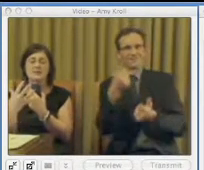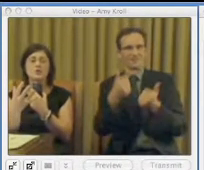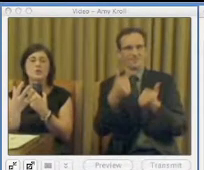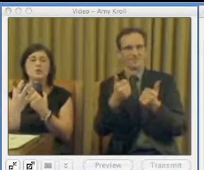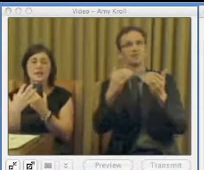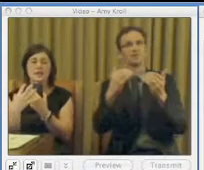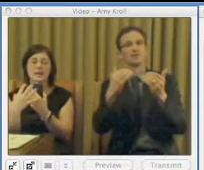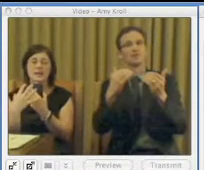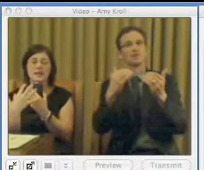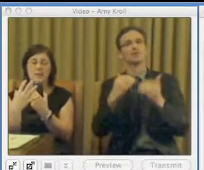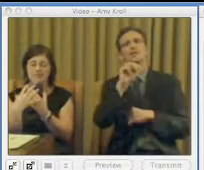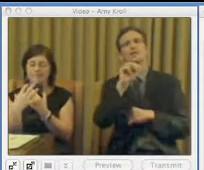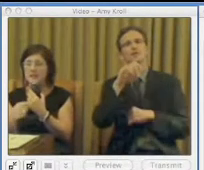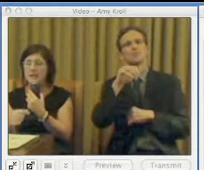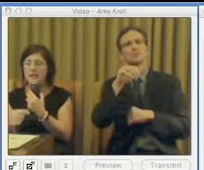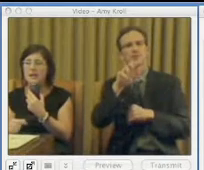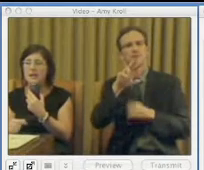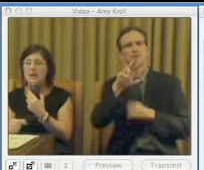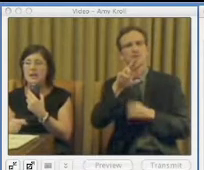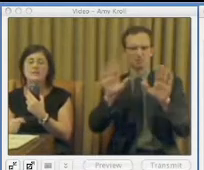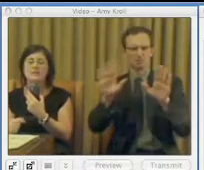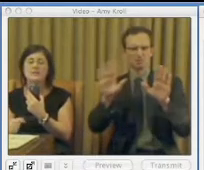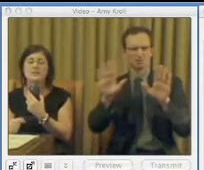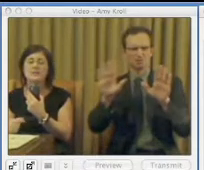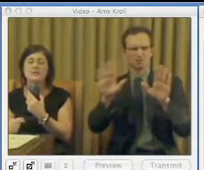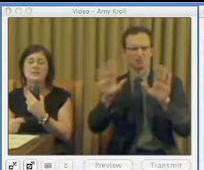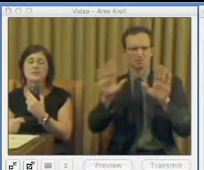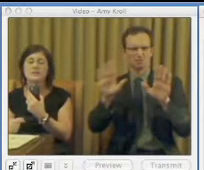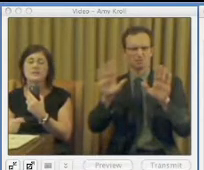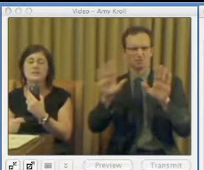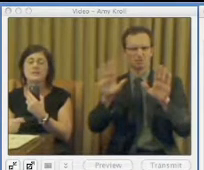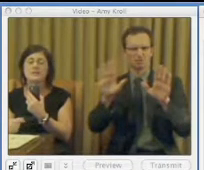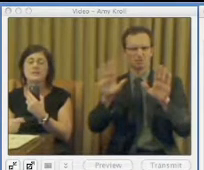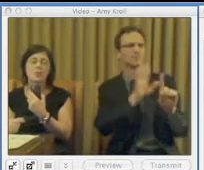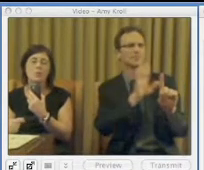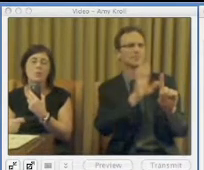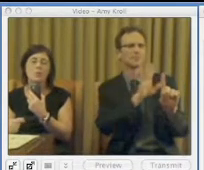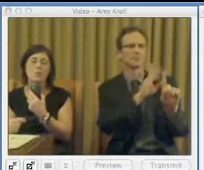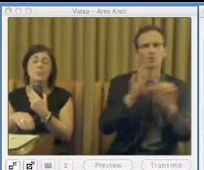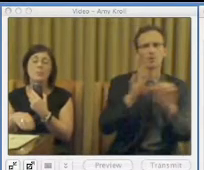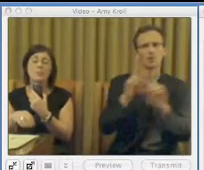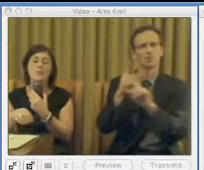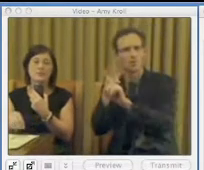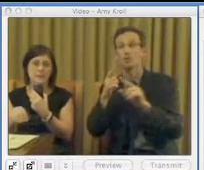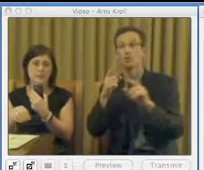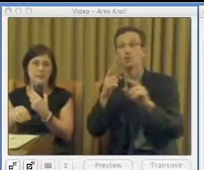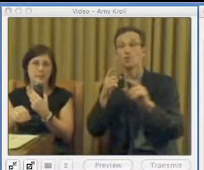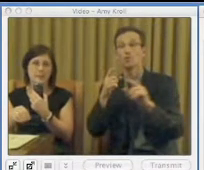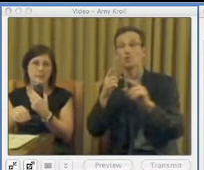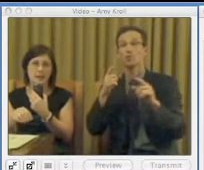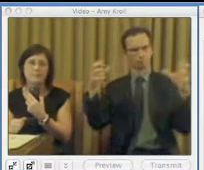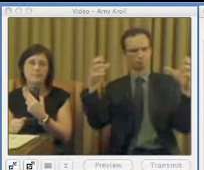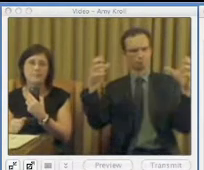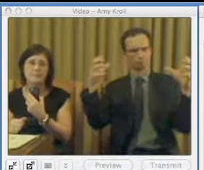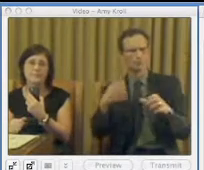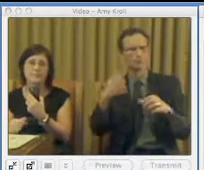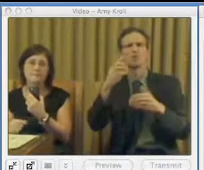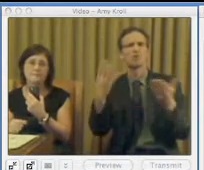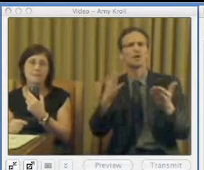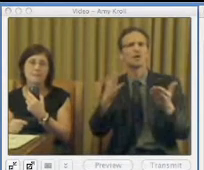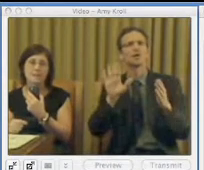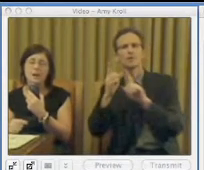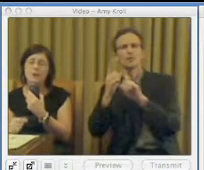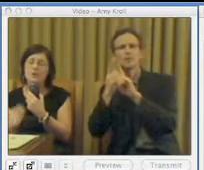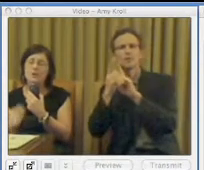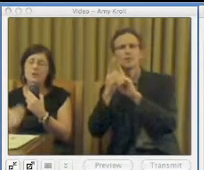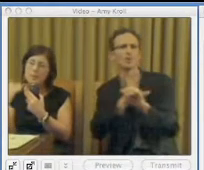You can talk about the interpersonal aspects, the social dynamics, and the participant goals. So why are people there in the